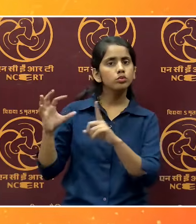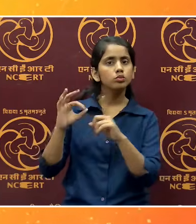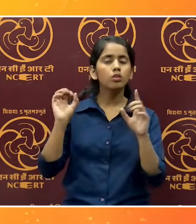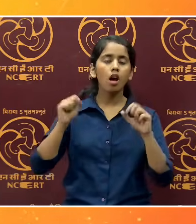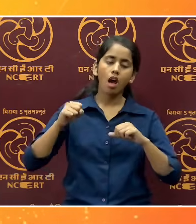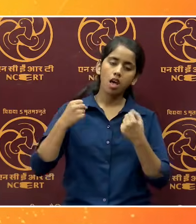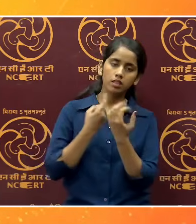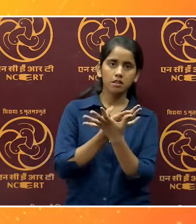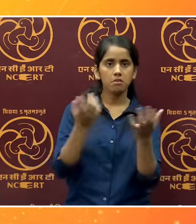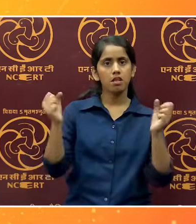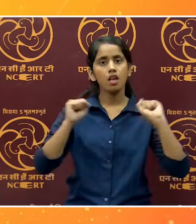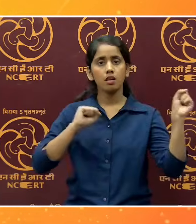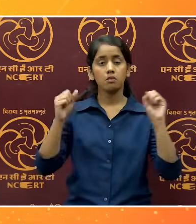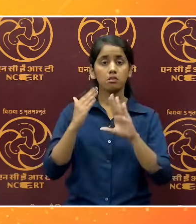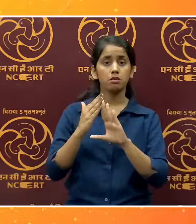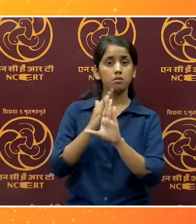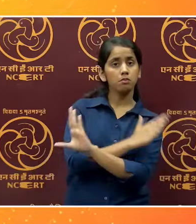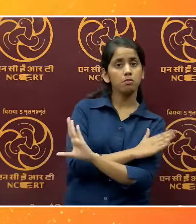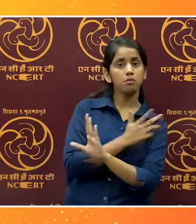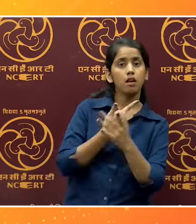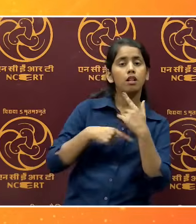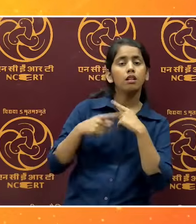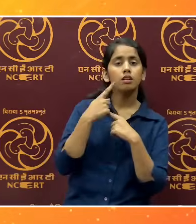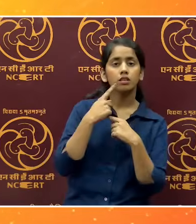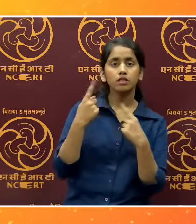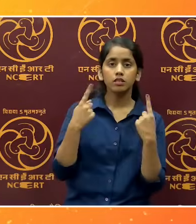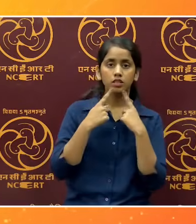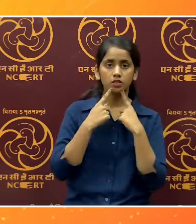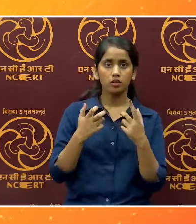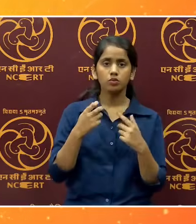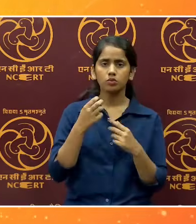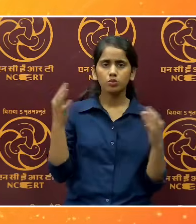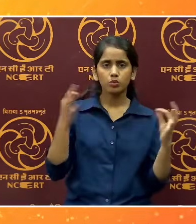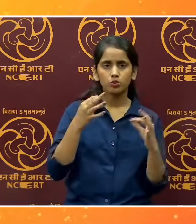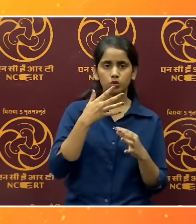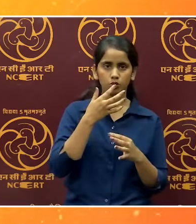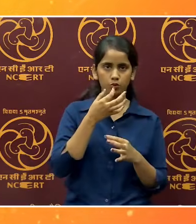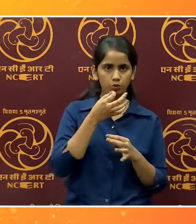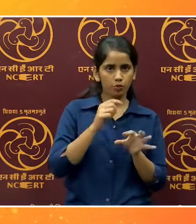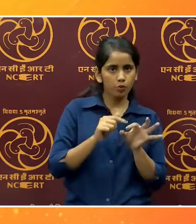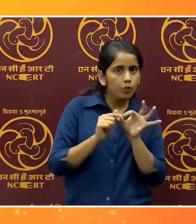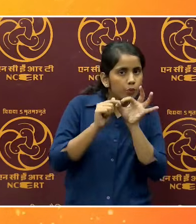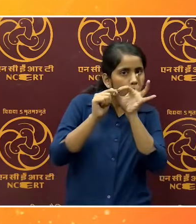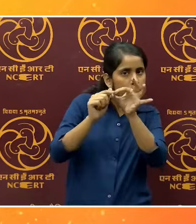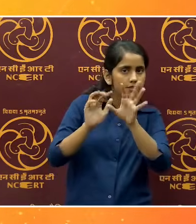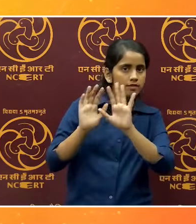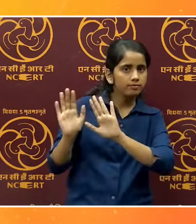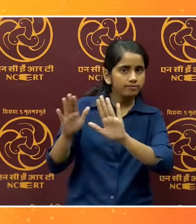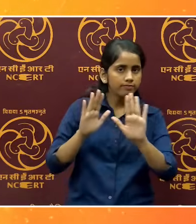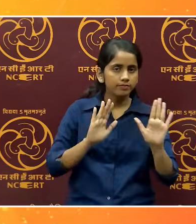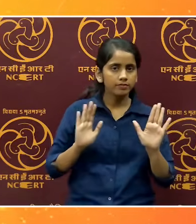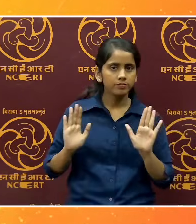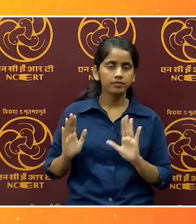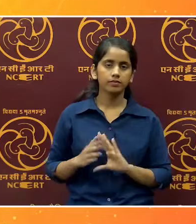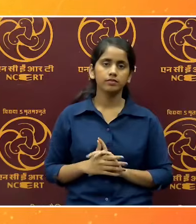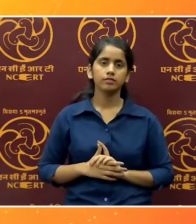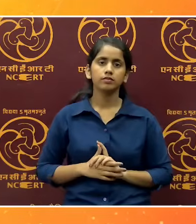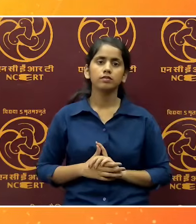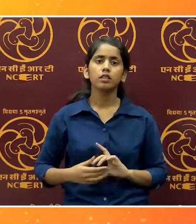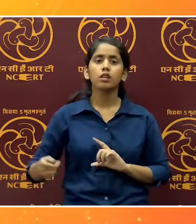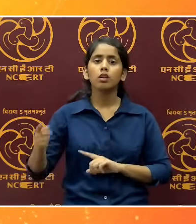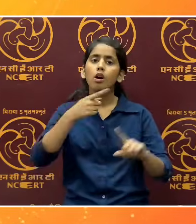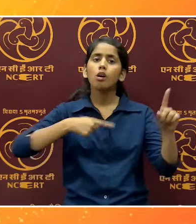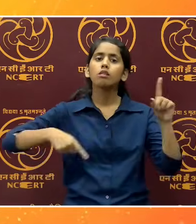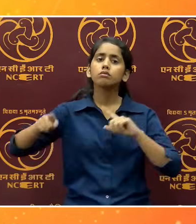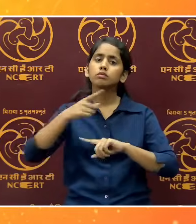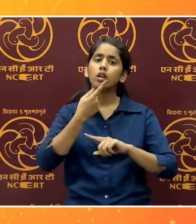many activities, but before that, I just want to ask some questions. It's a question answer time. Okay. So, the students can also record